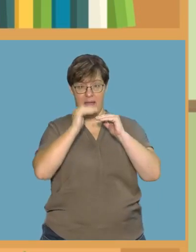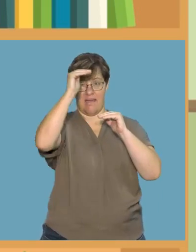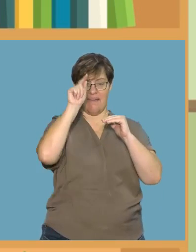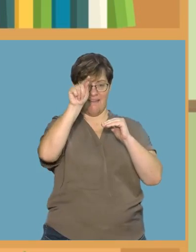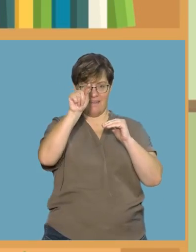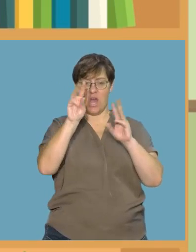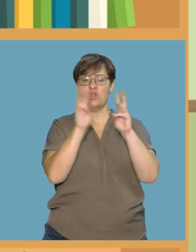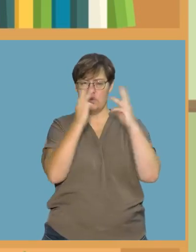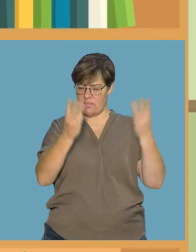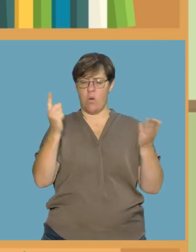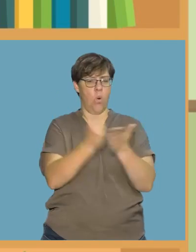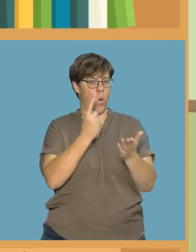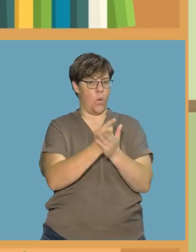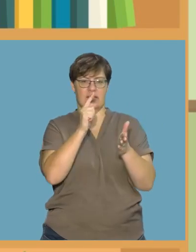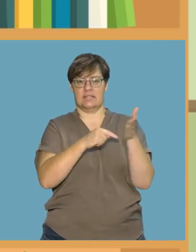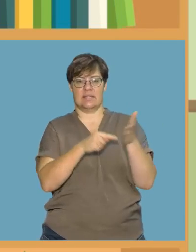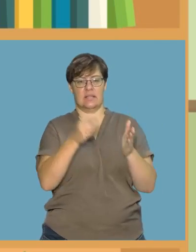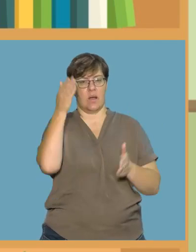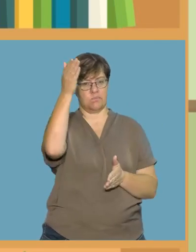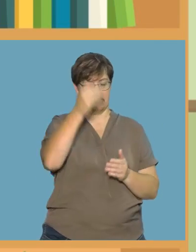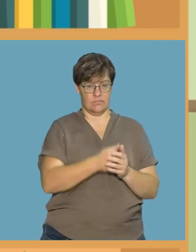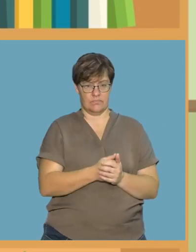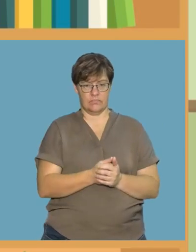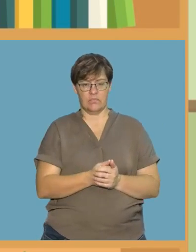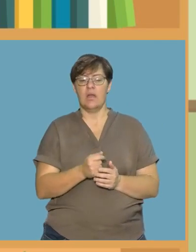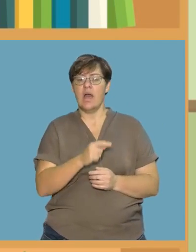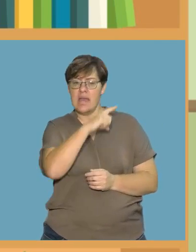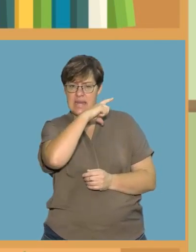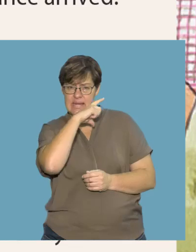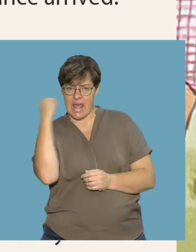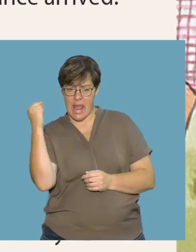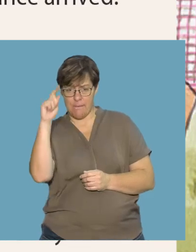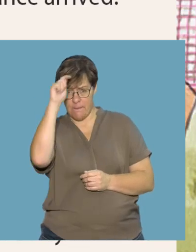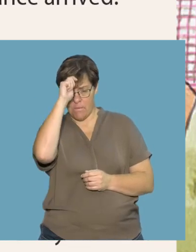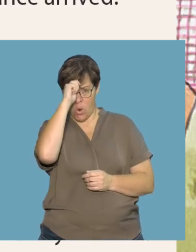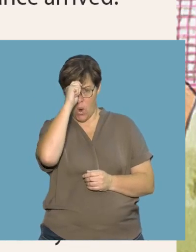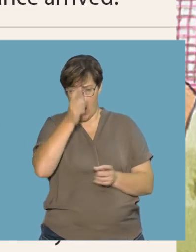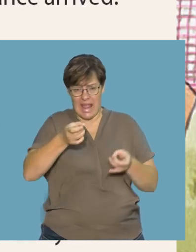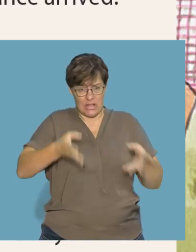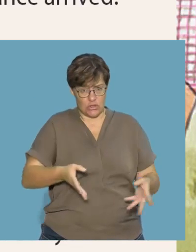them. Did the article give the name of the boy who was hurt?